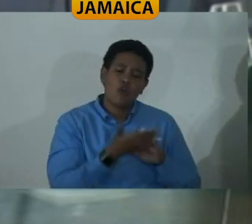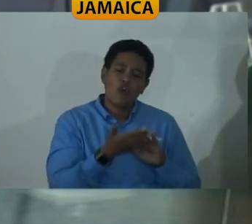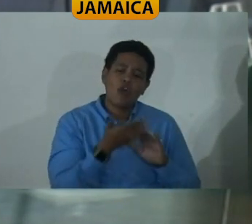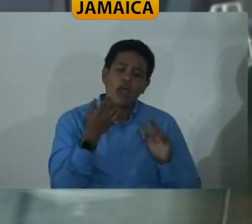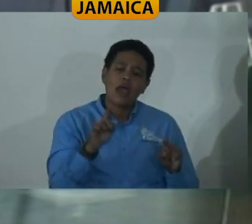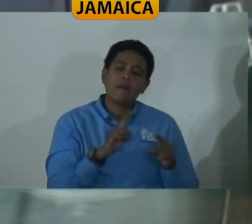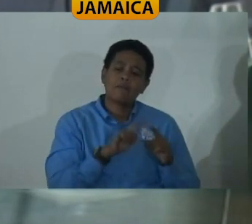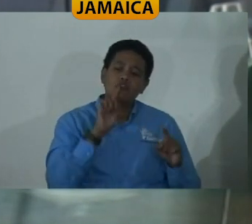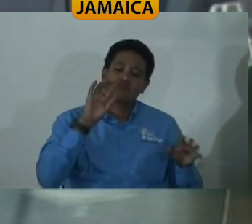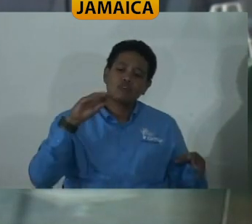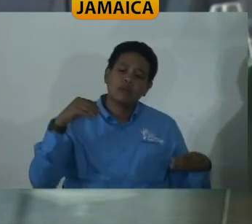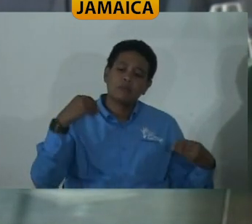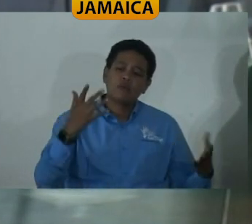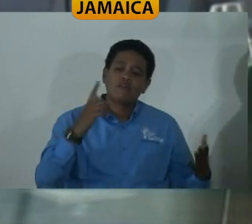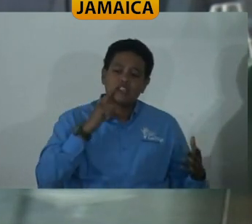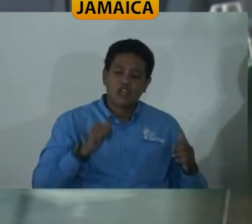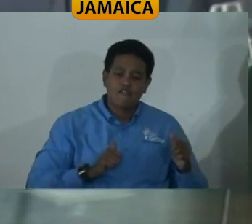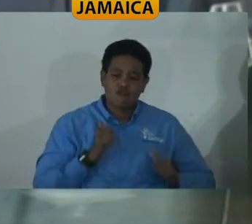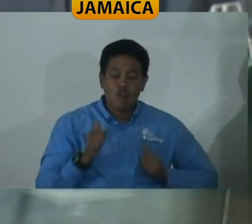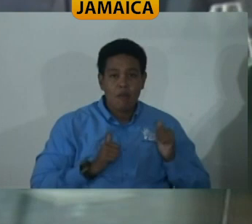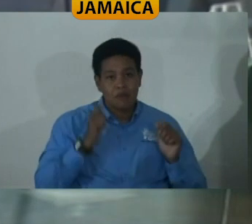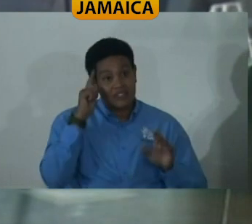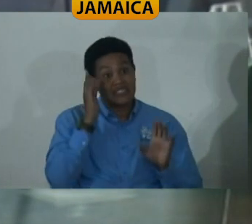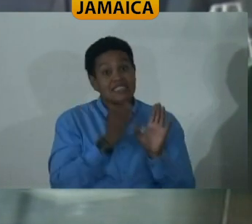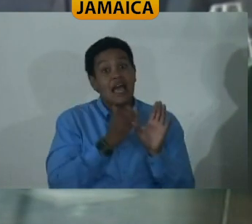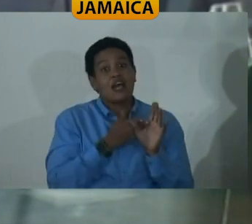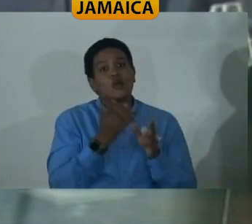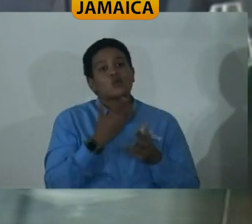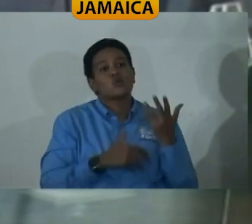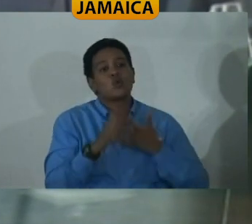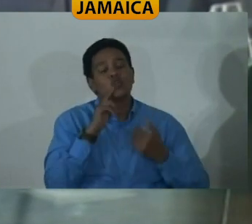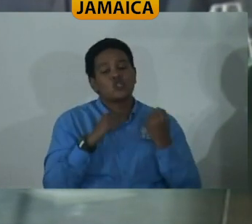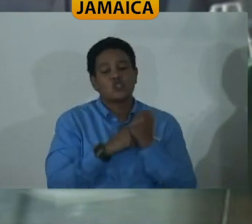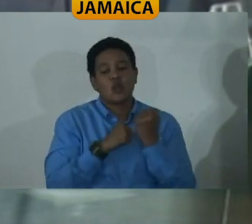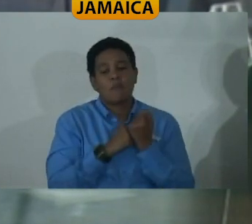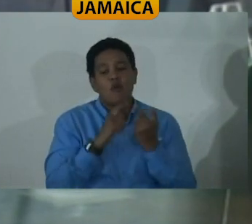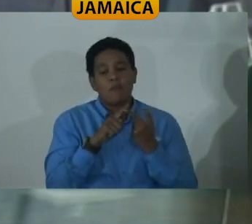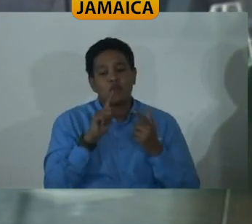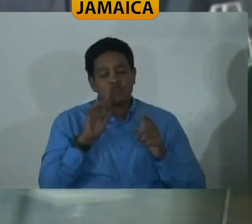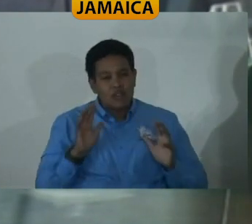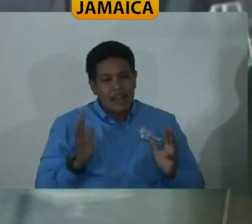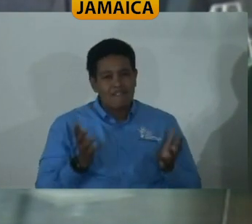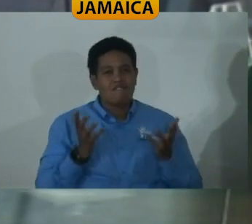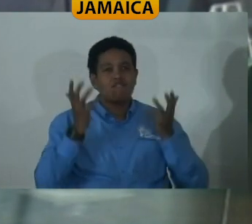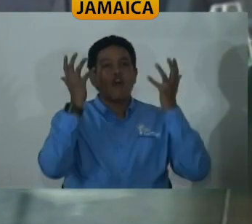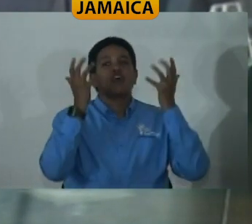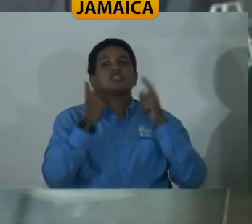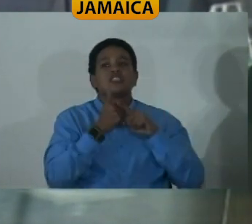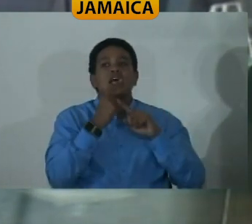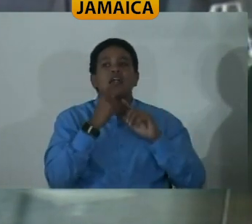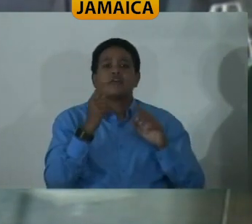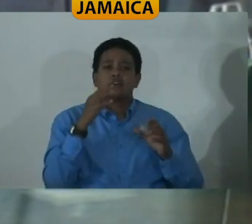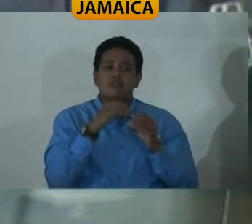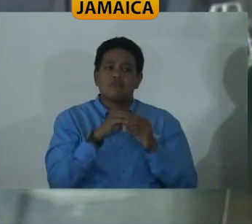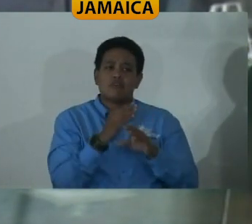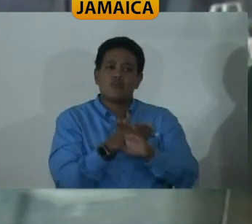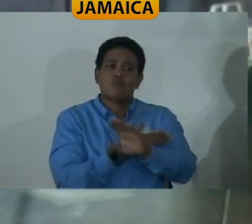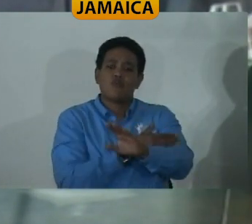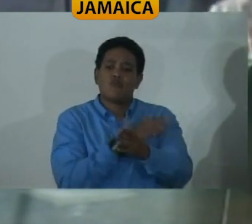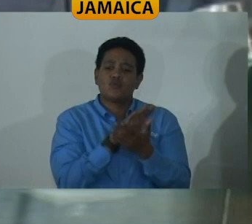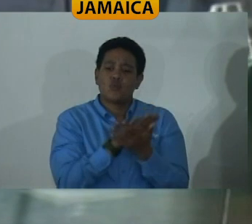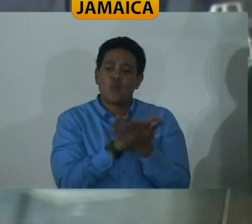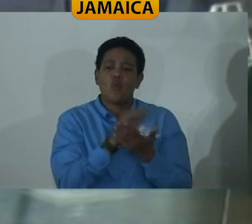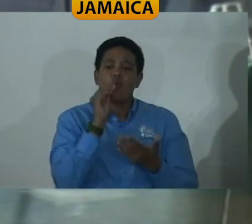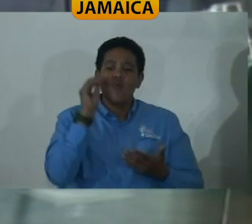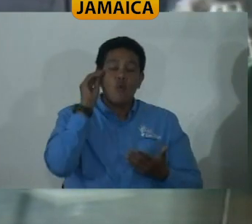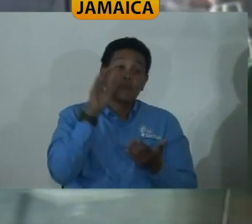the provision of robust psychosocial support, and foster and engender improved school, home and